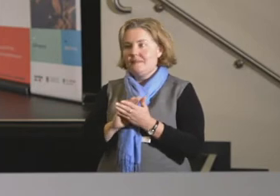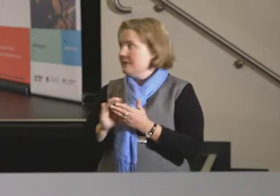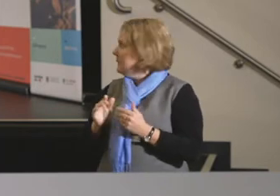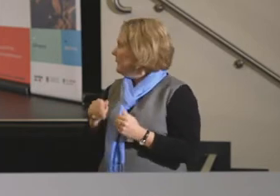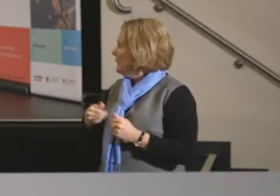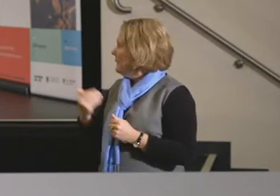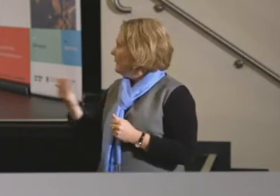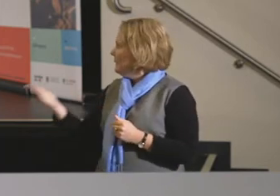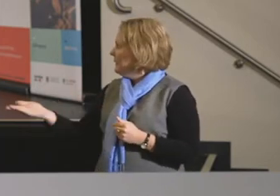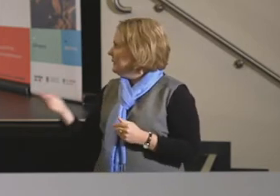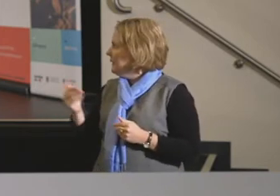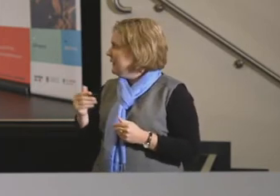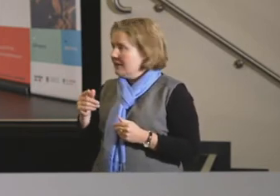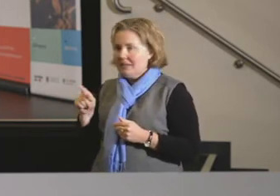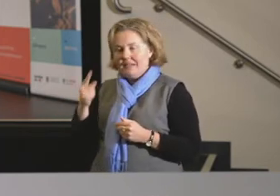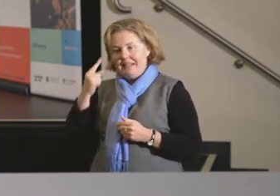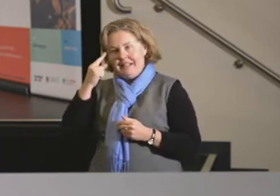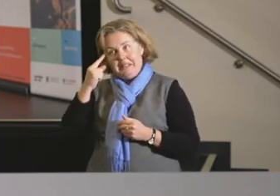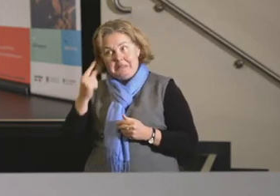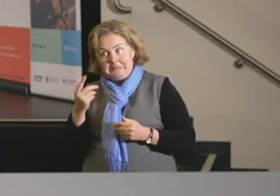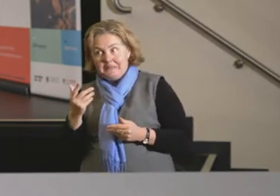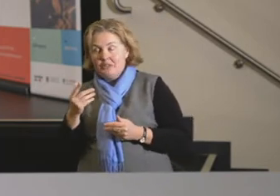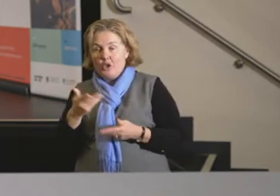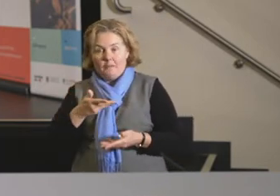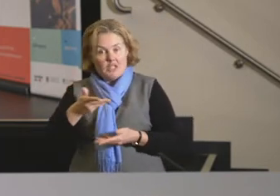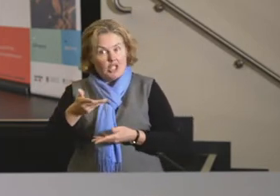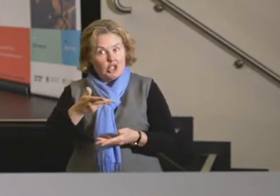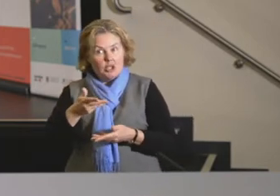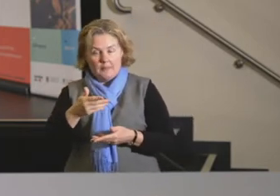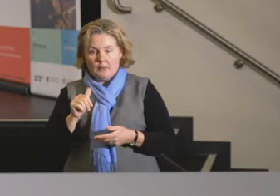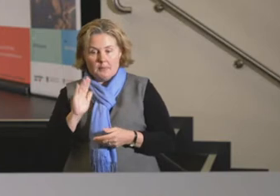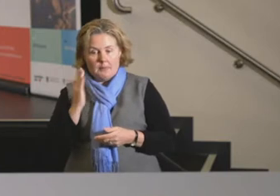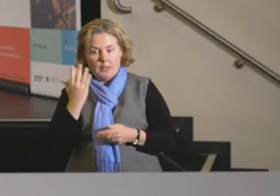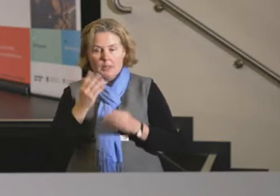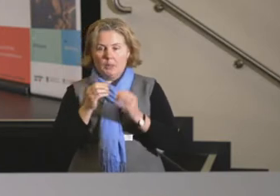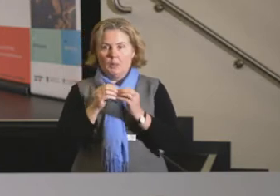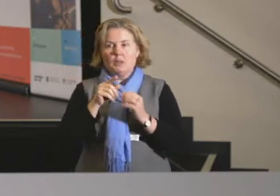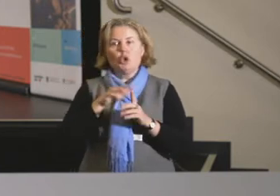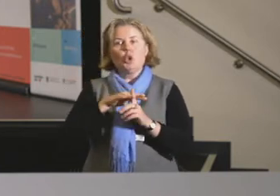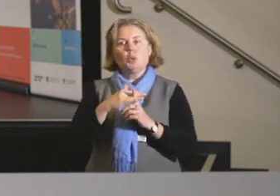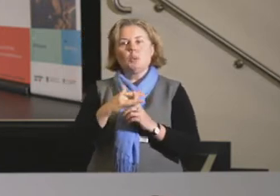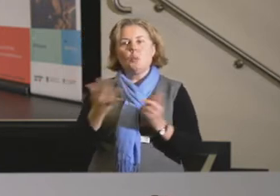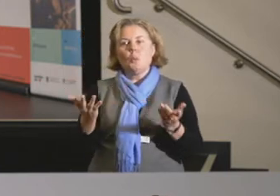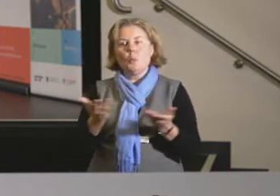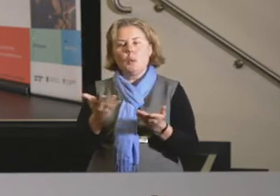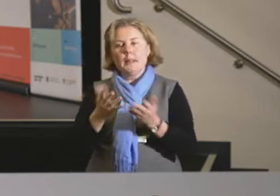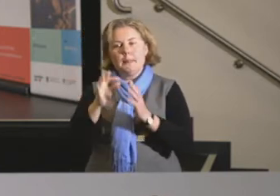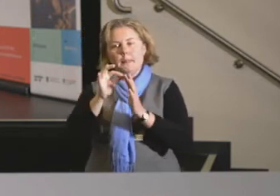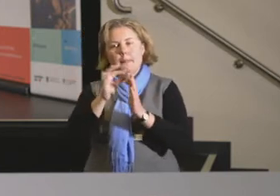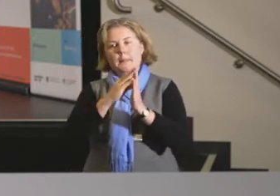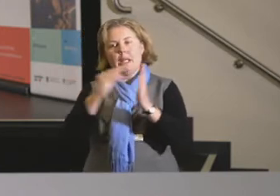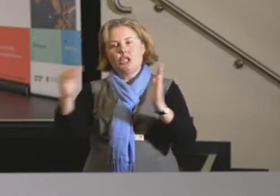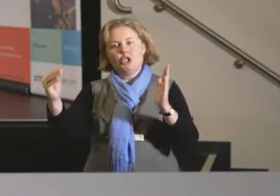How do you go about starting the conversations? I think you've done it in the context of PNG, and we're talking about it in the